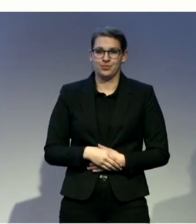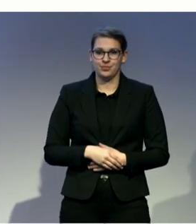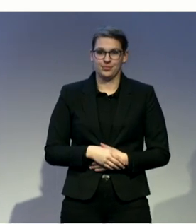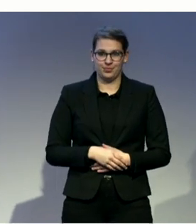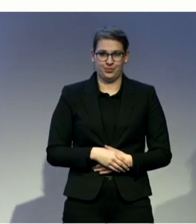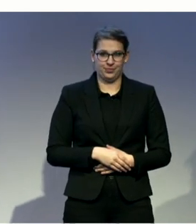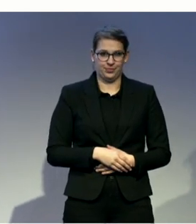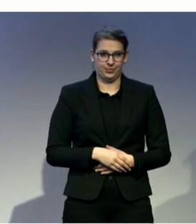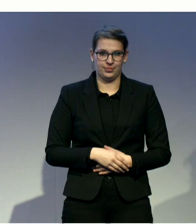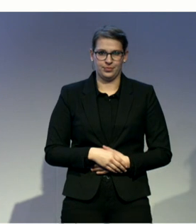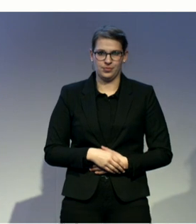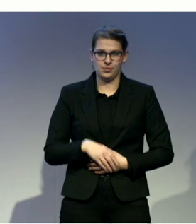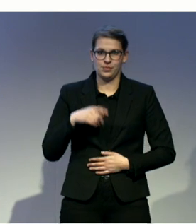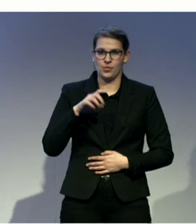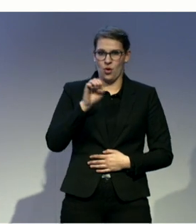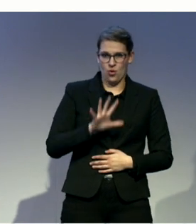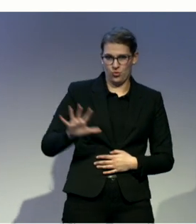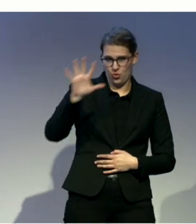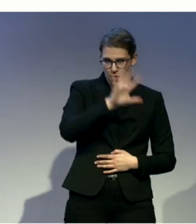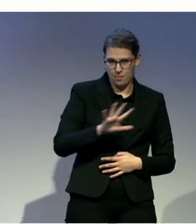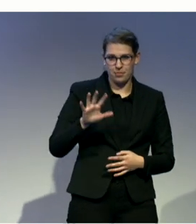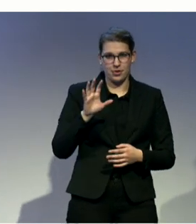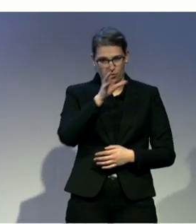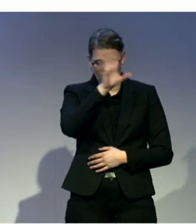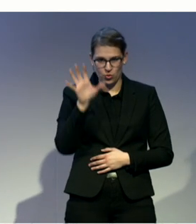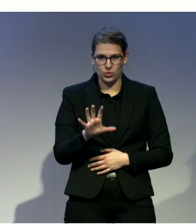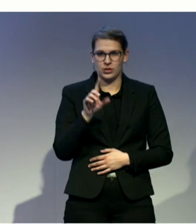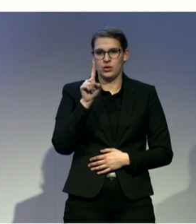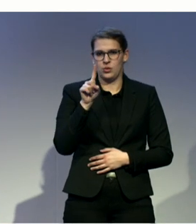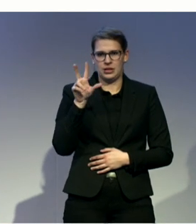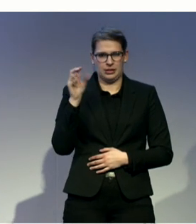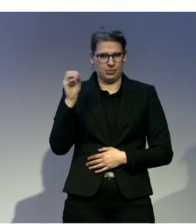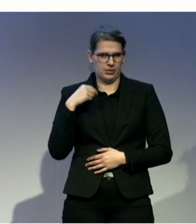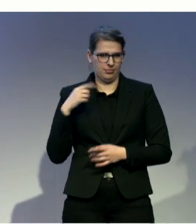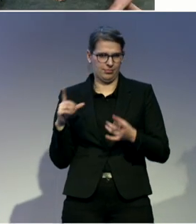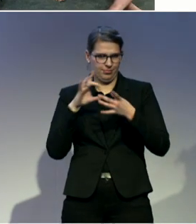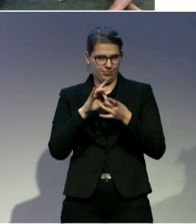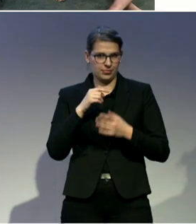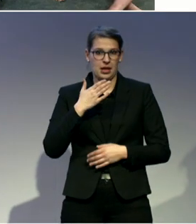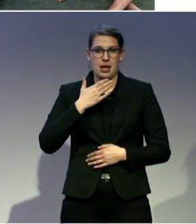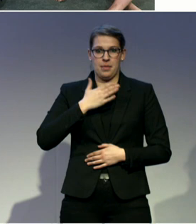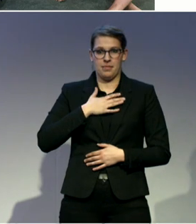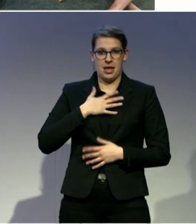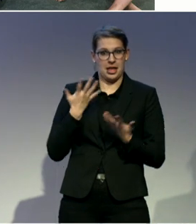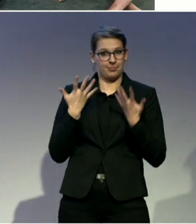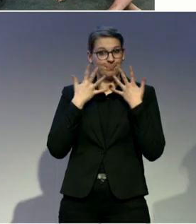far from Europe. My story is about love.